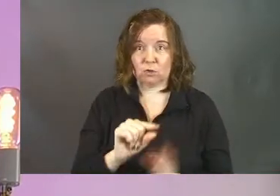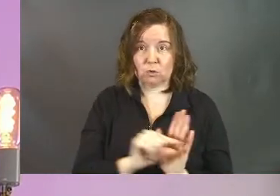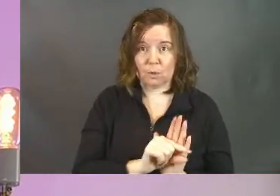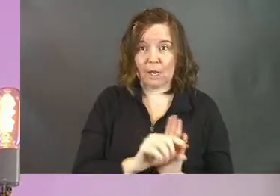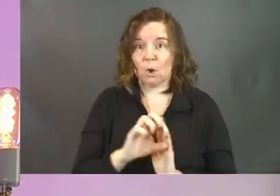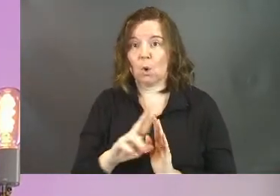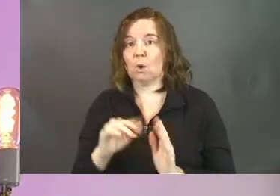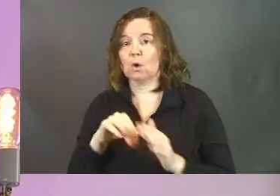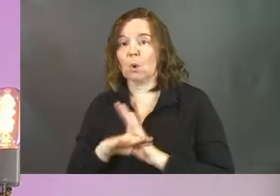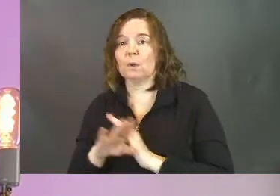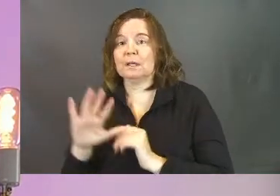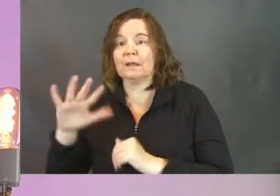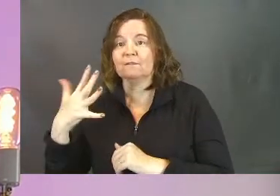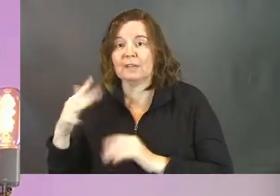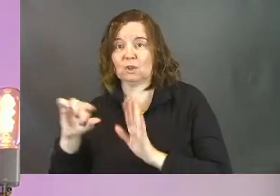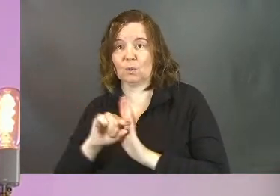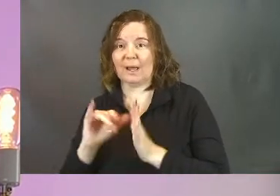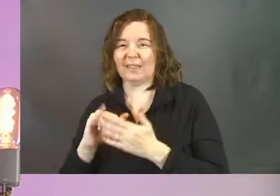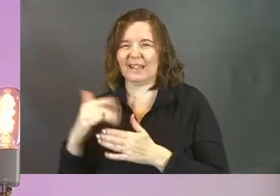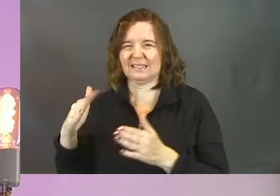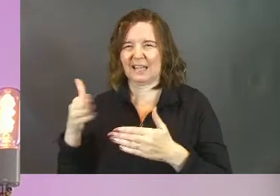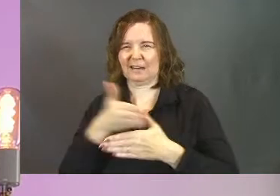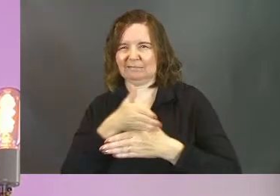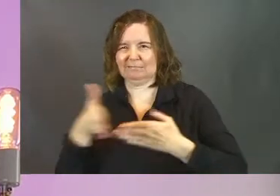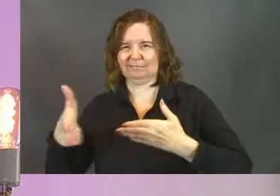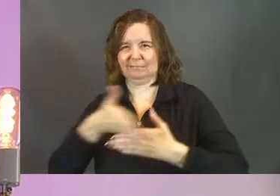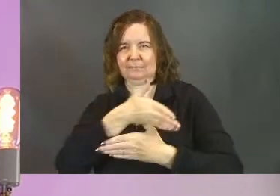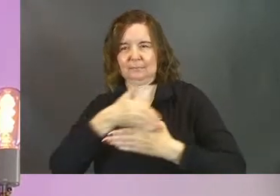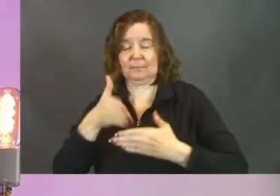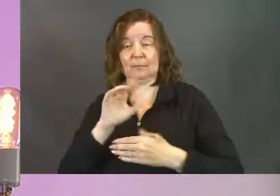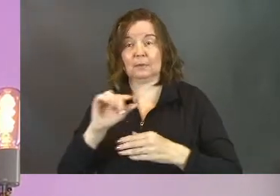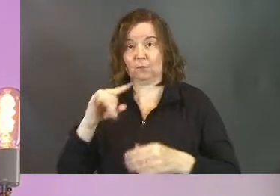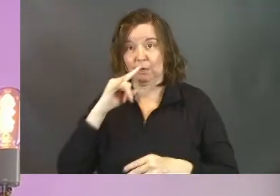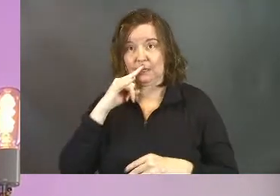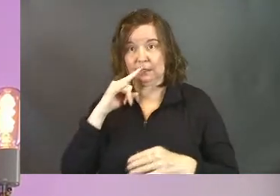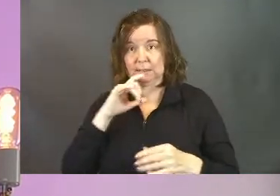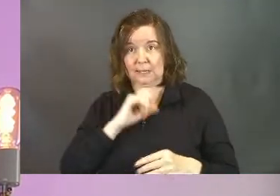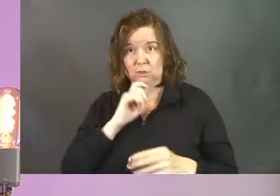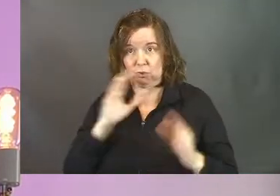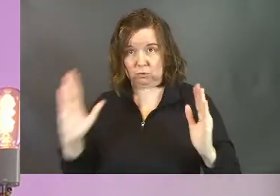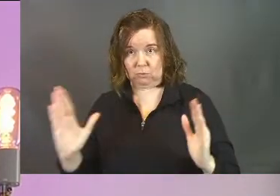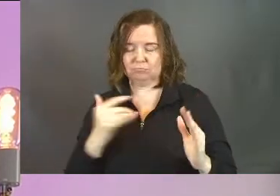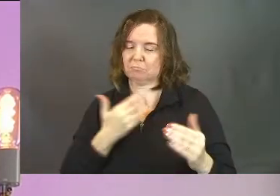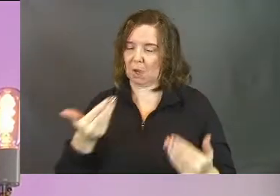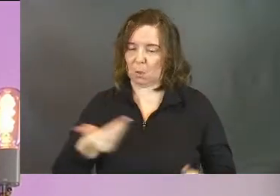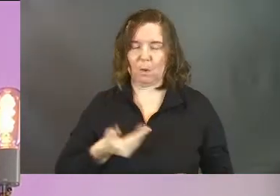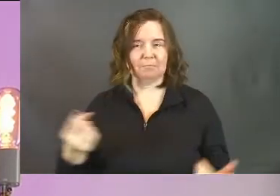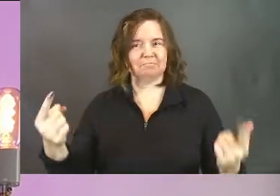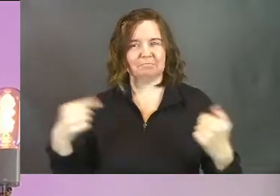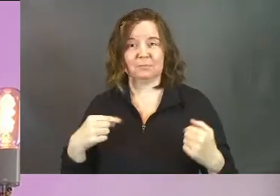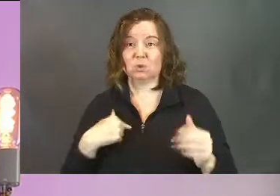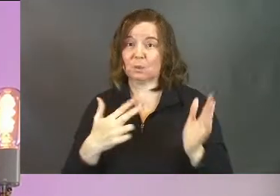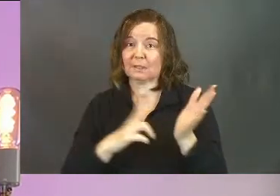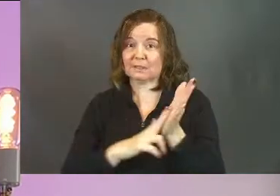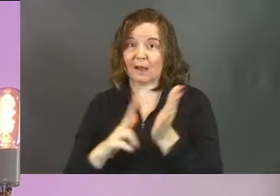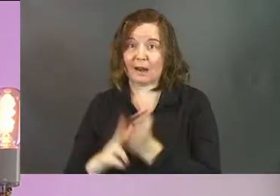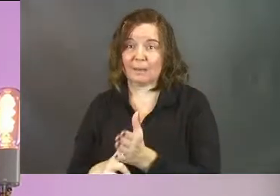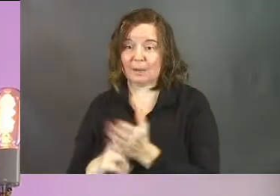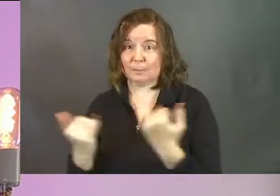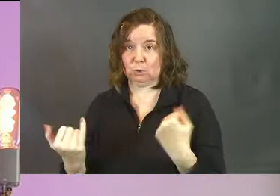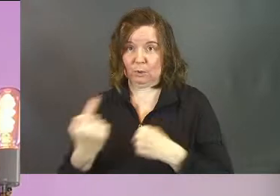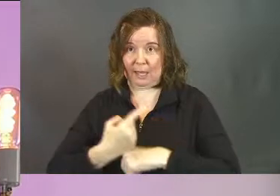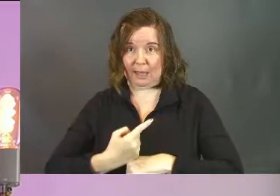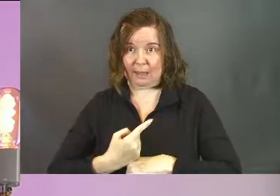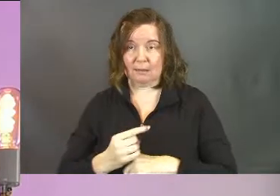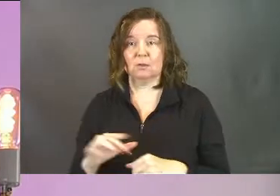or even going into fifth grade, that's kind of the window that we're looking for kids-wise, they are welcome at Summer Jam. You can sign them up